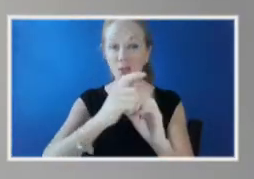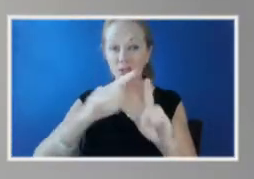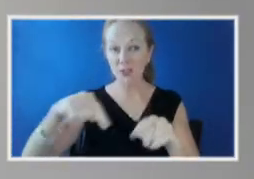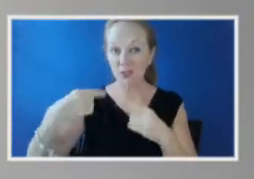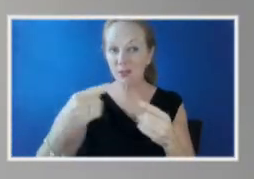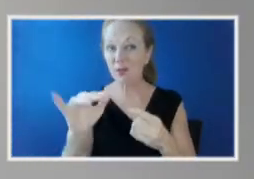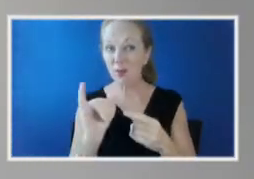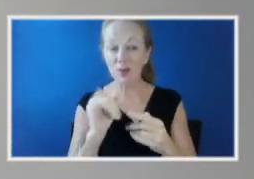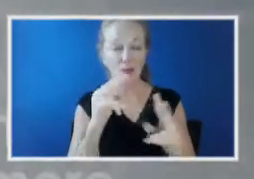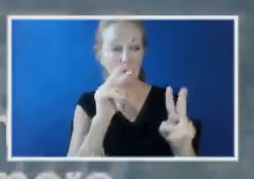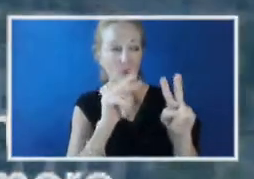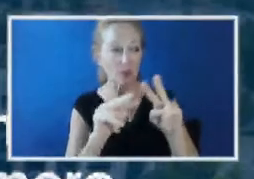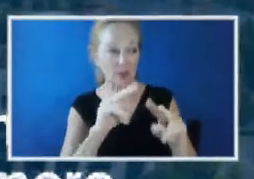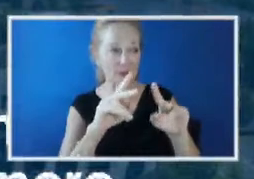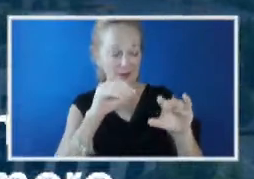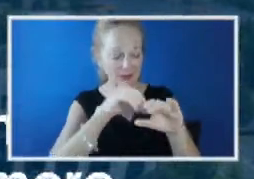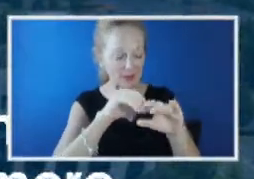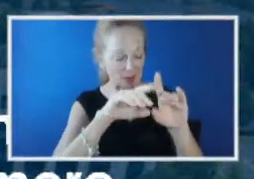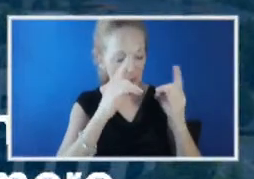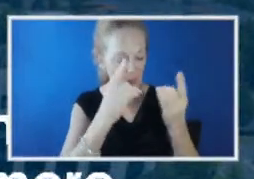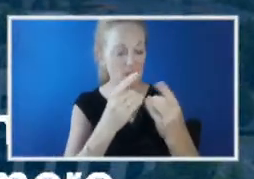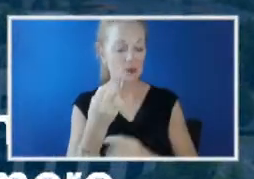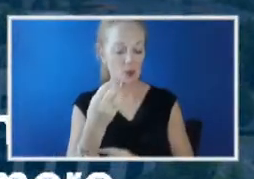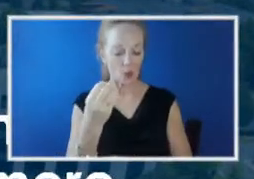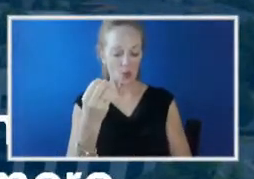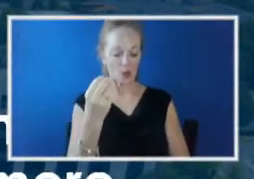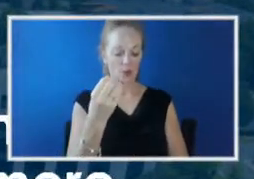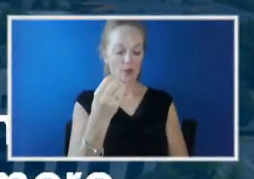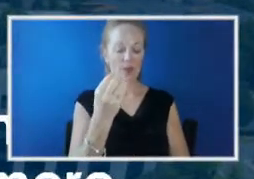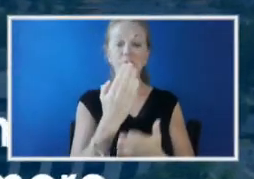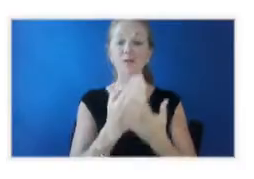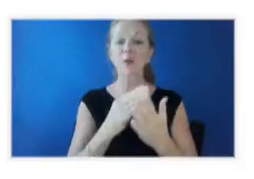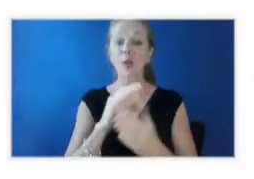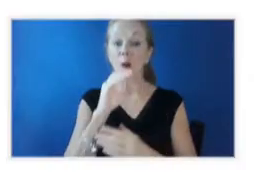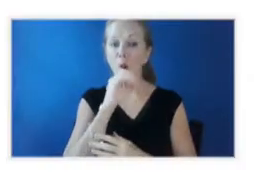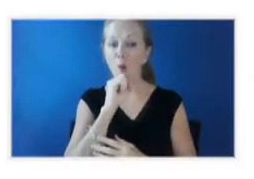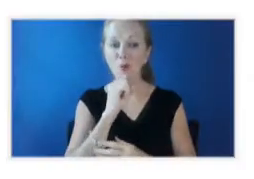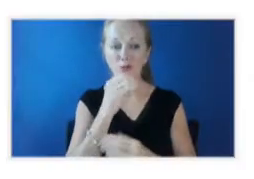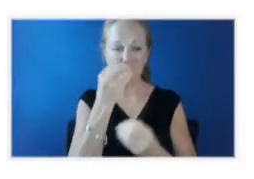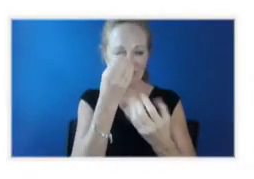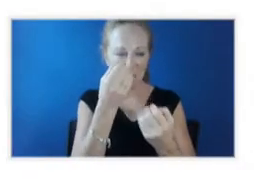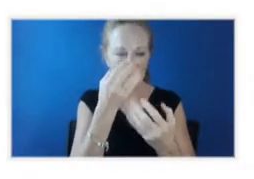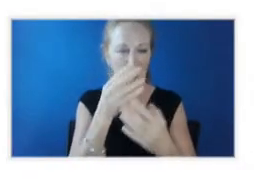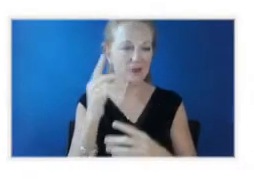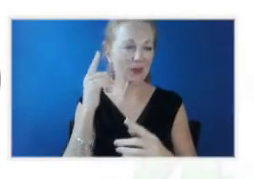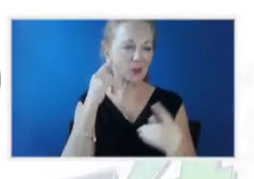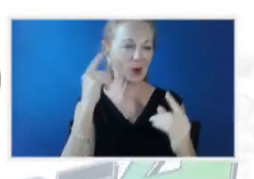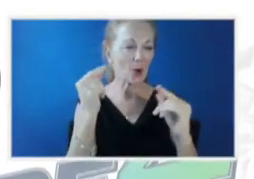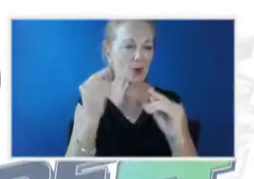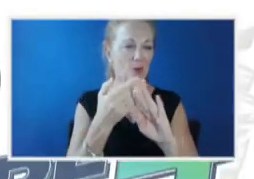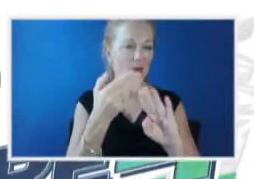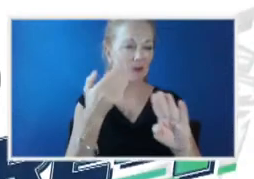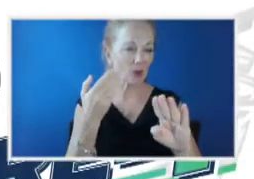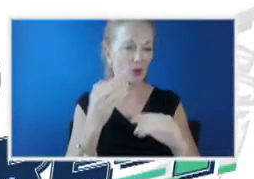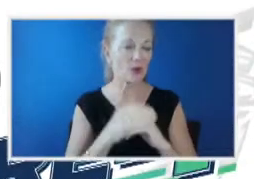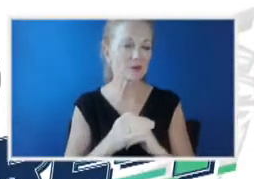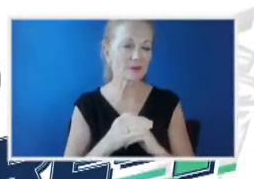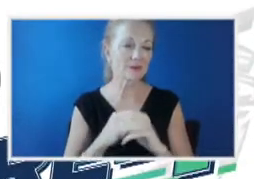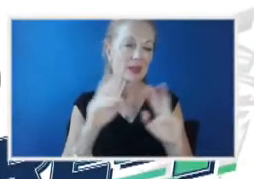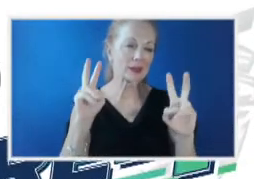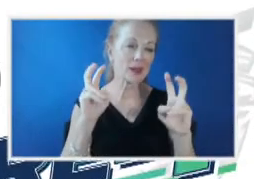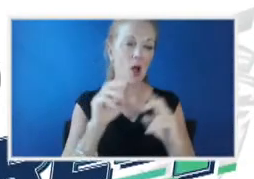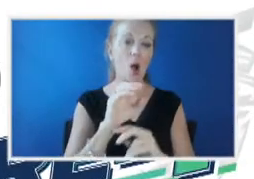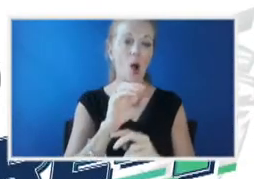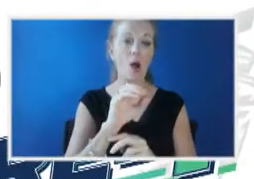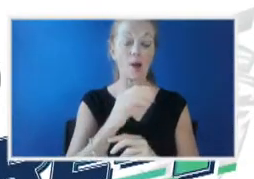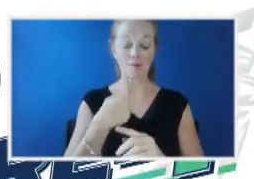our department. So some of the old news that you've probably heard before at I was sworn in